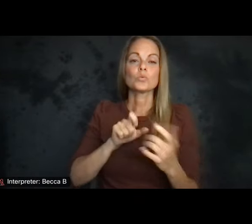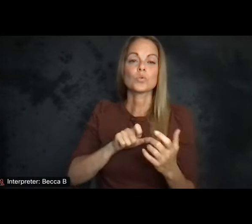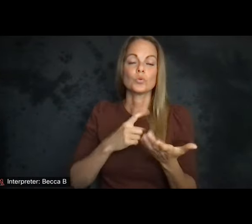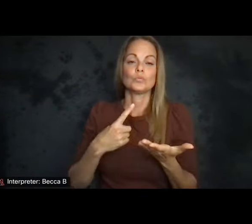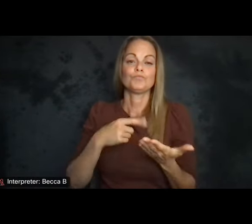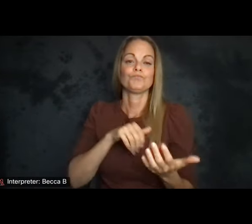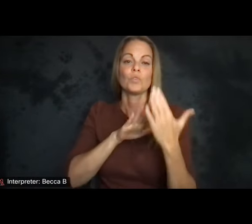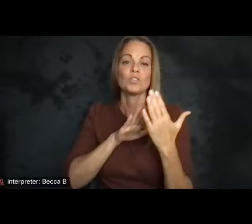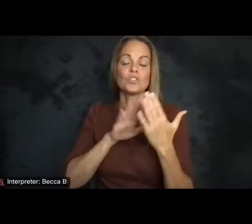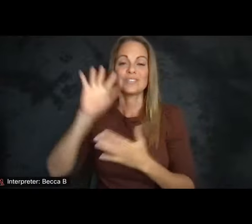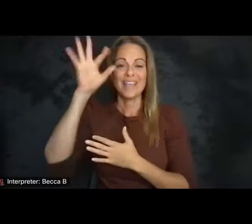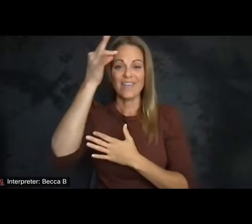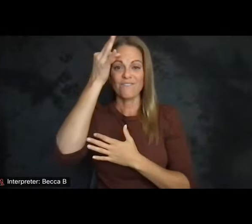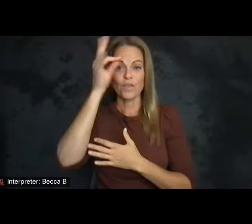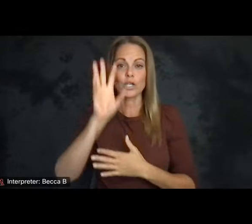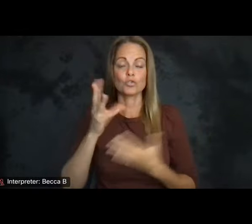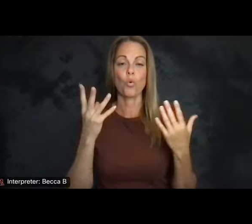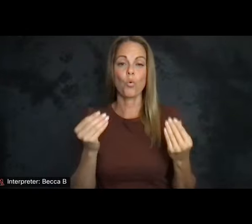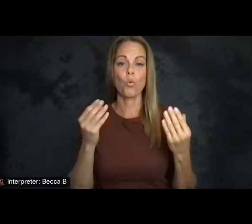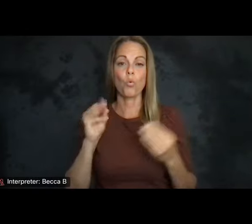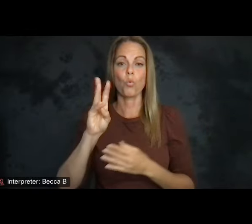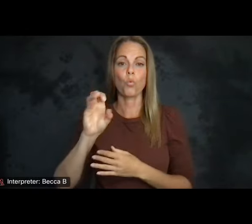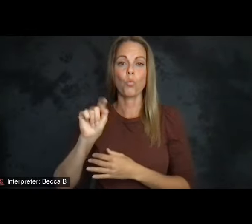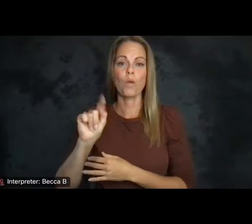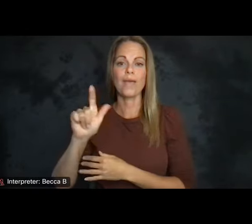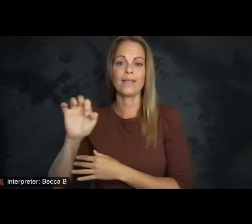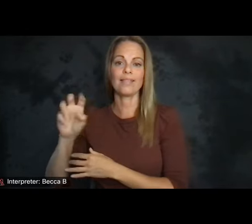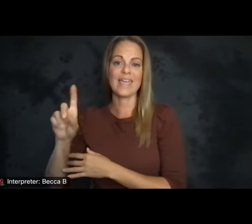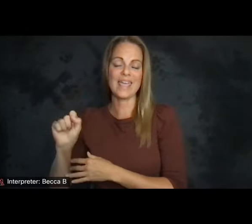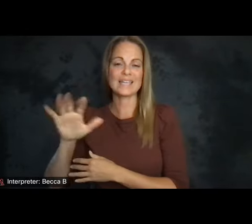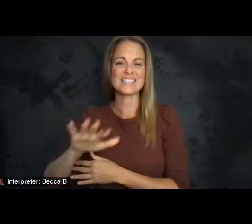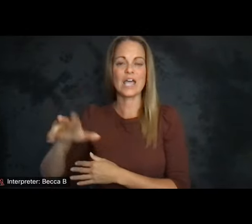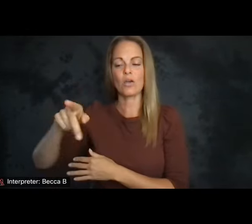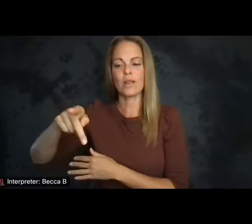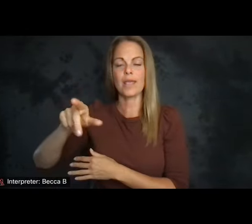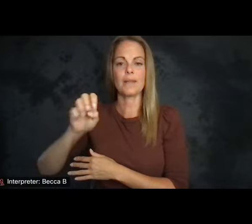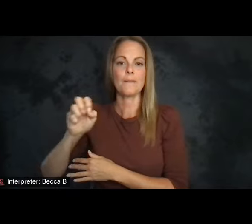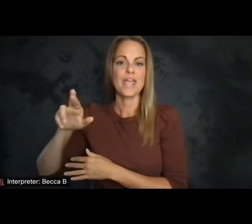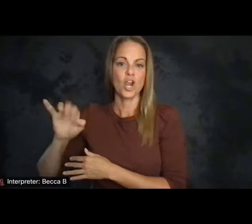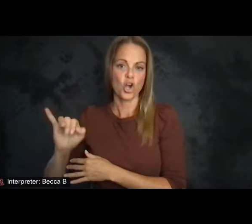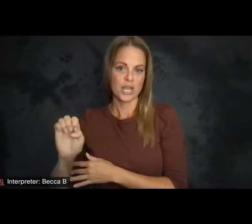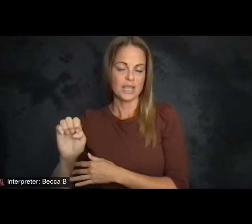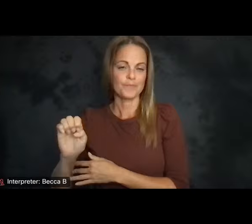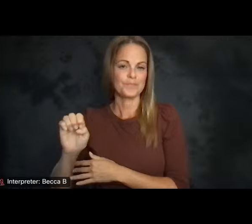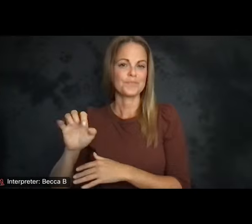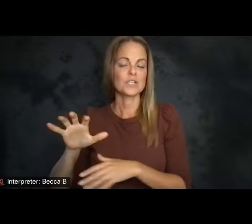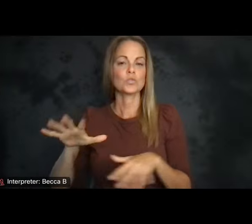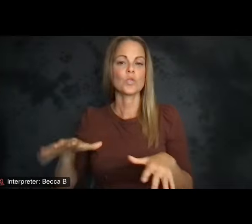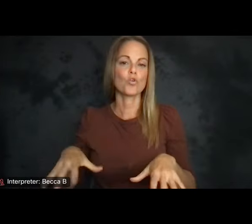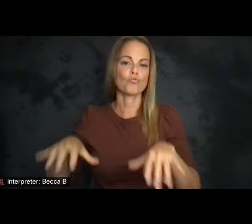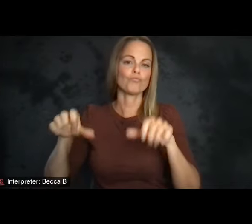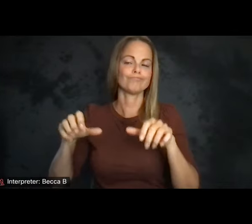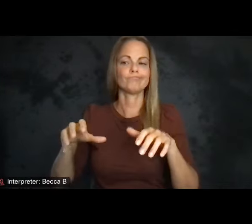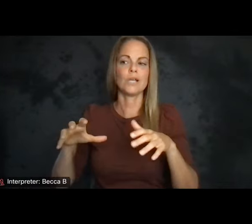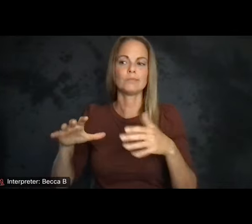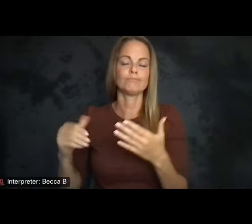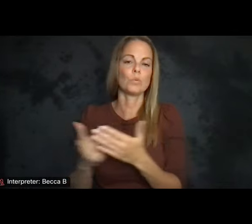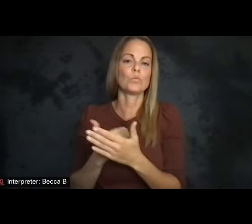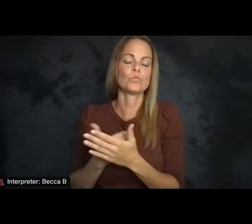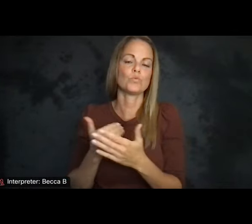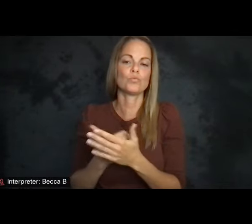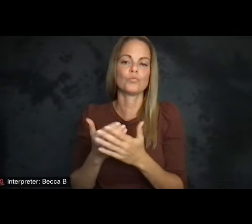federal wetlands project out at Perry, where they are restoring some of the wetland pools out there. So that is a